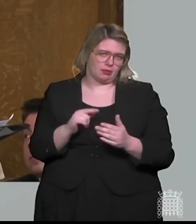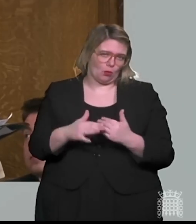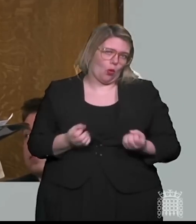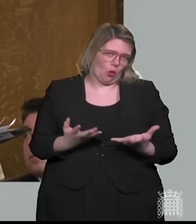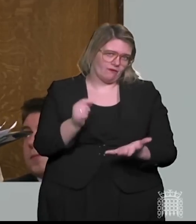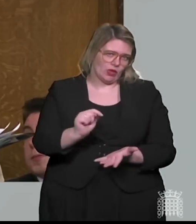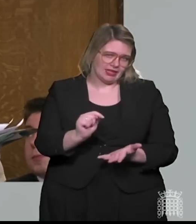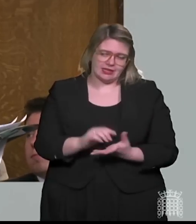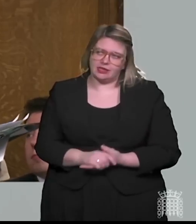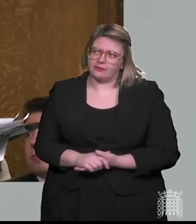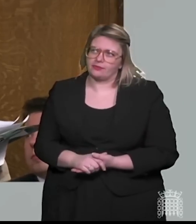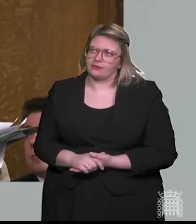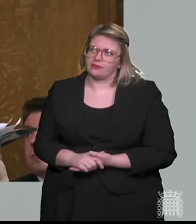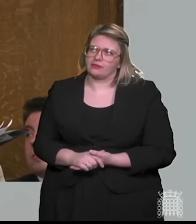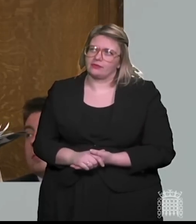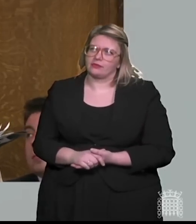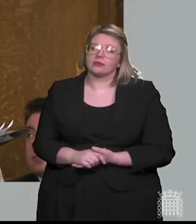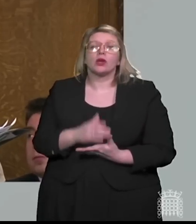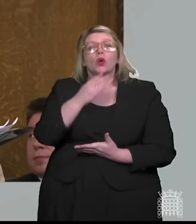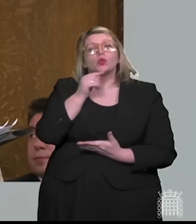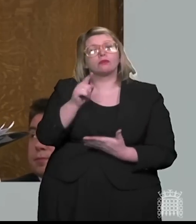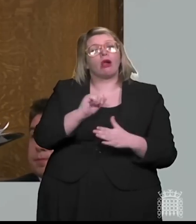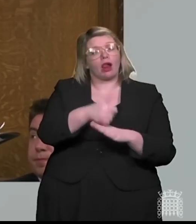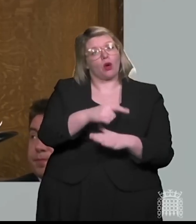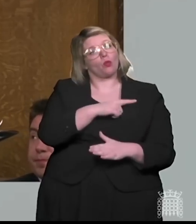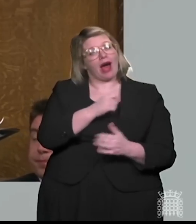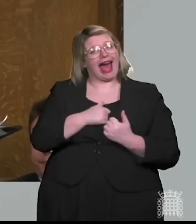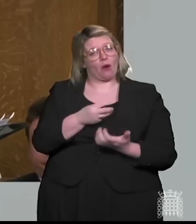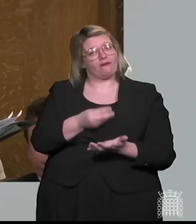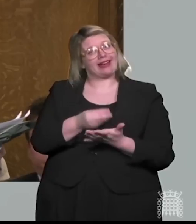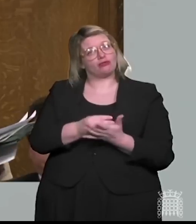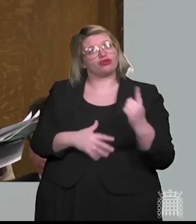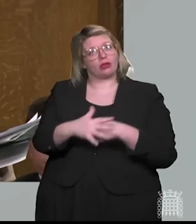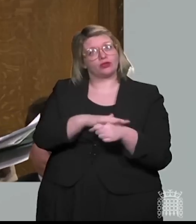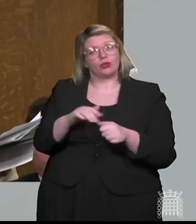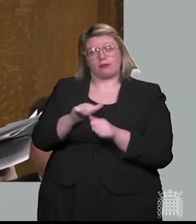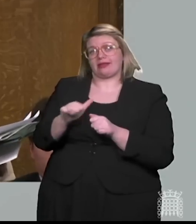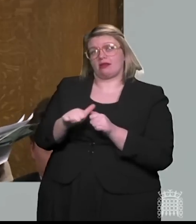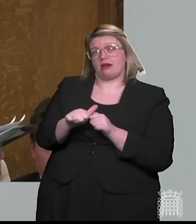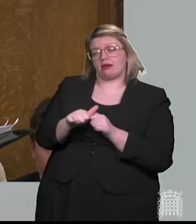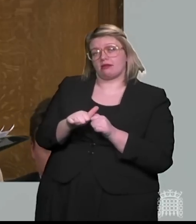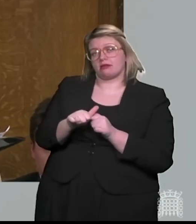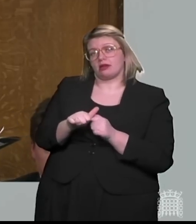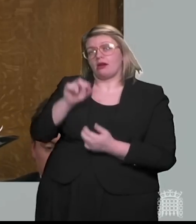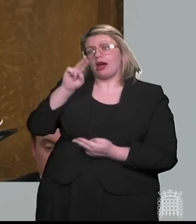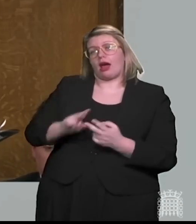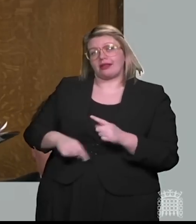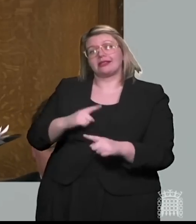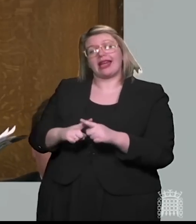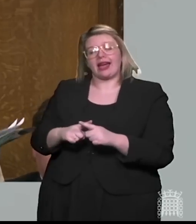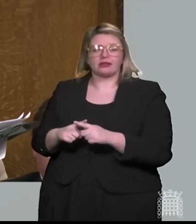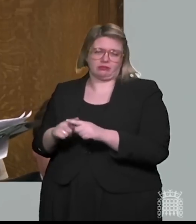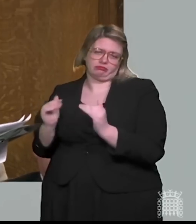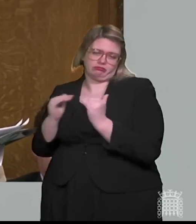So it's good to see that they're being implemented because of better public finances, and that these tax cuts can be seen as consistent with